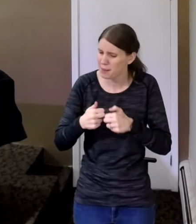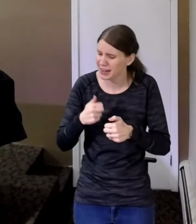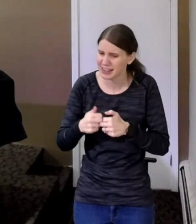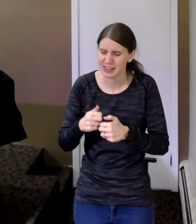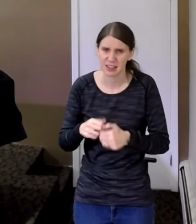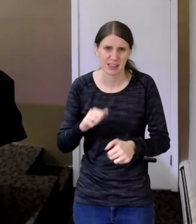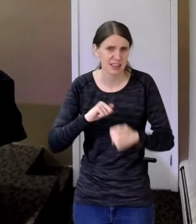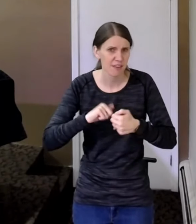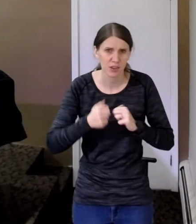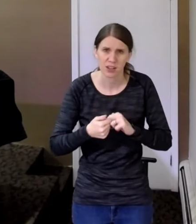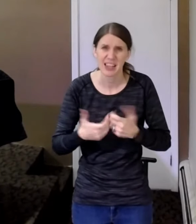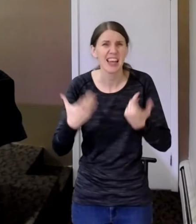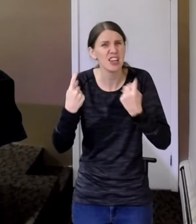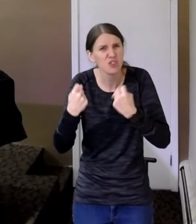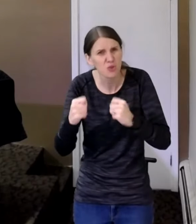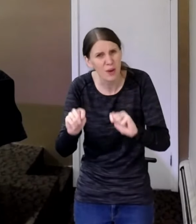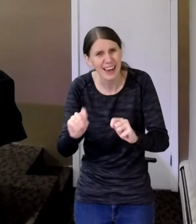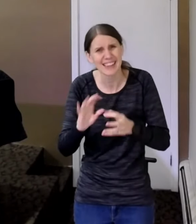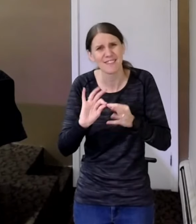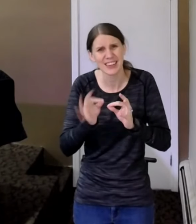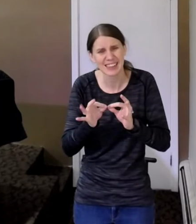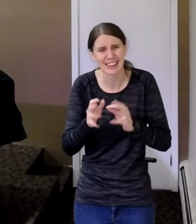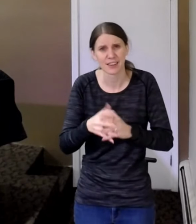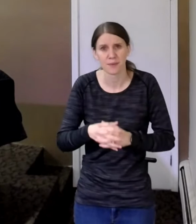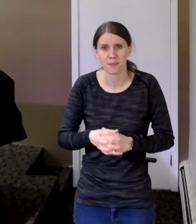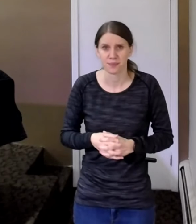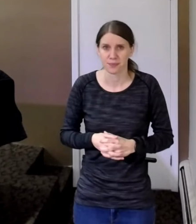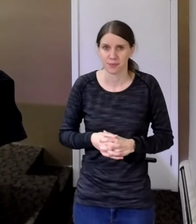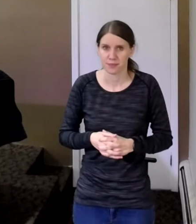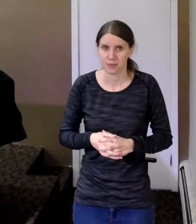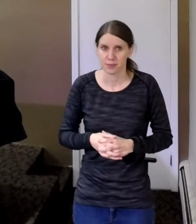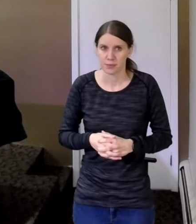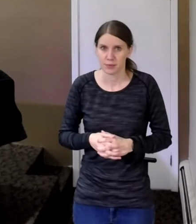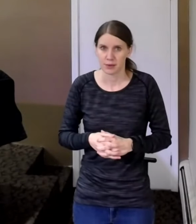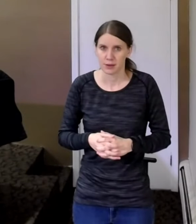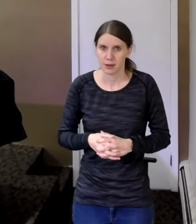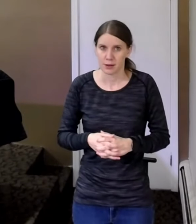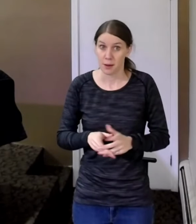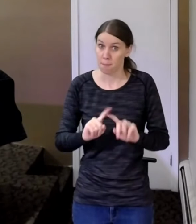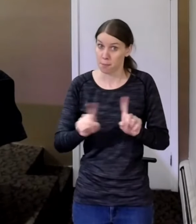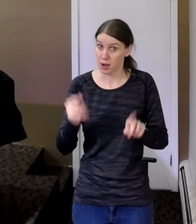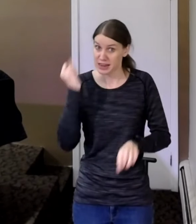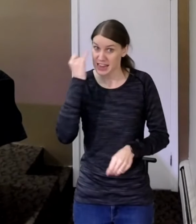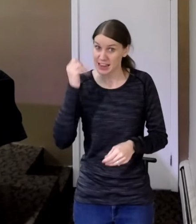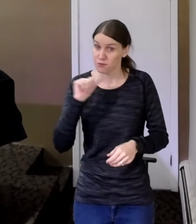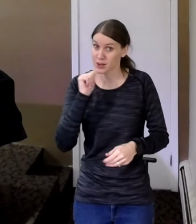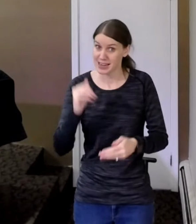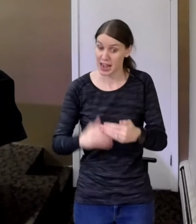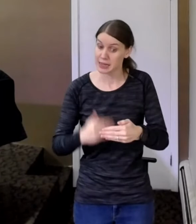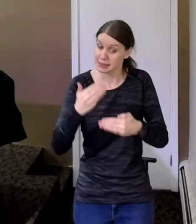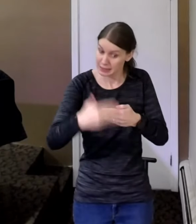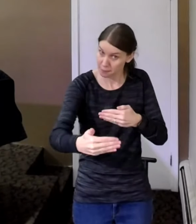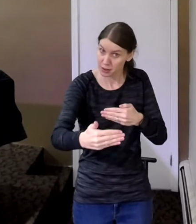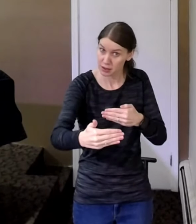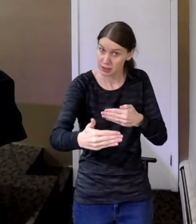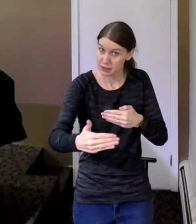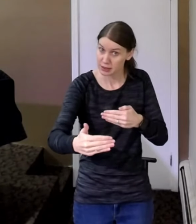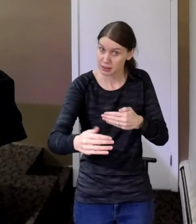people are going through. And unless we take that extra step, we cannot consider ourselves compassionate.